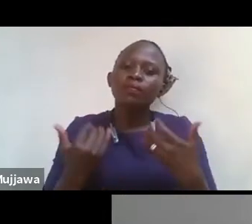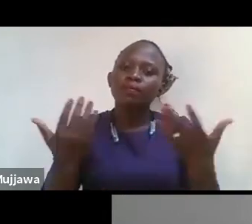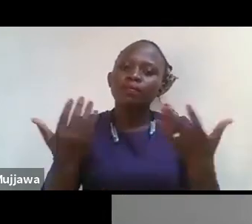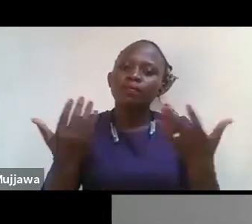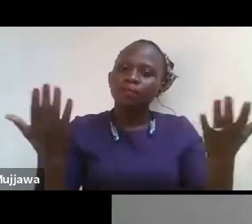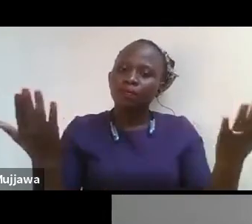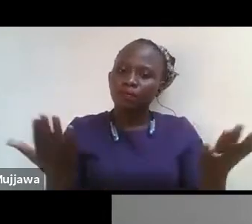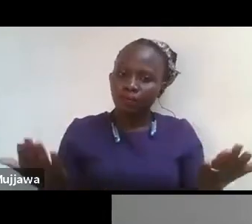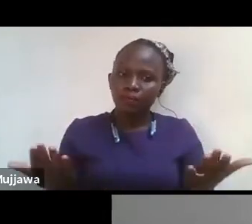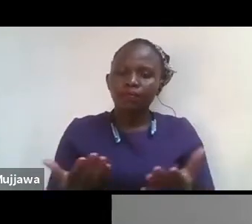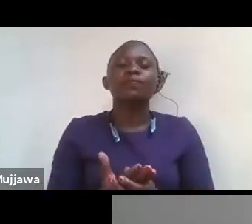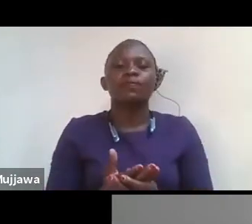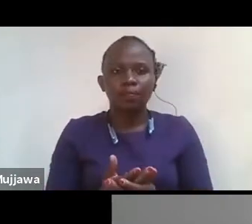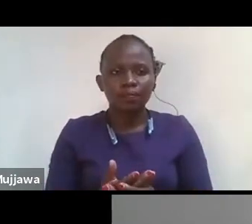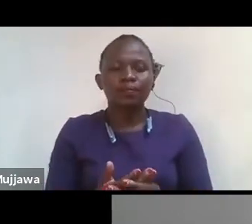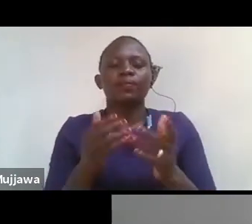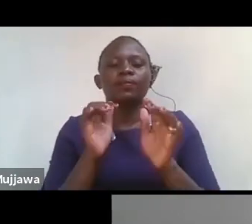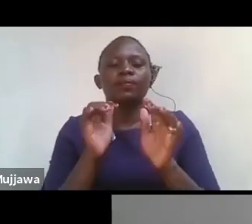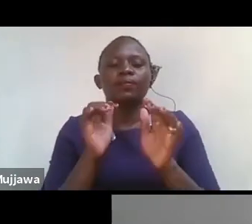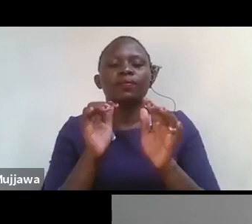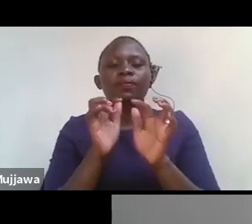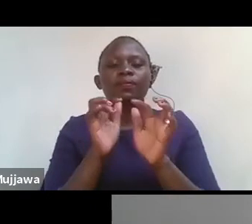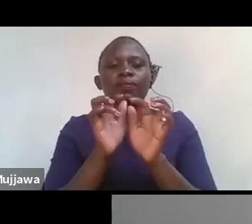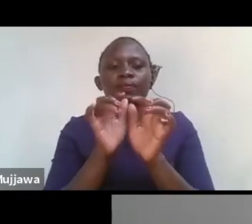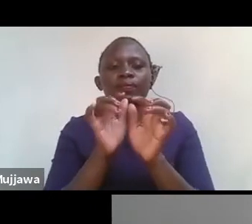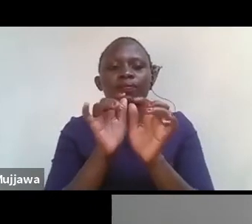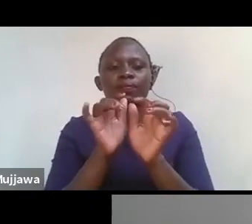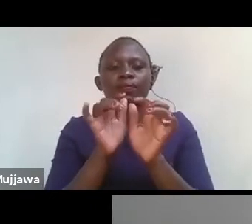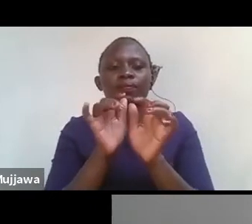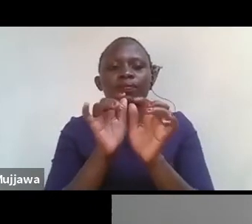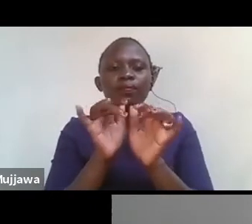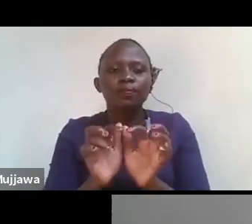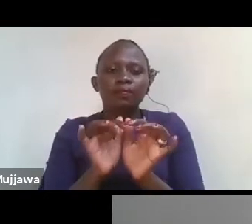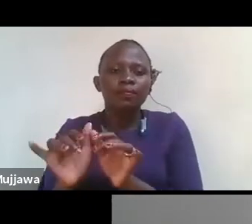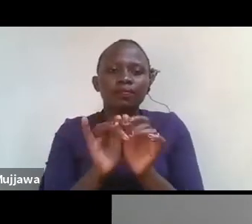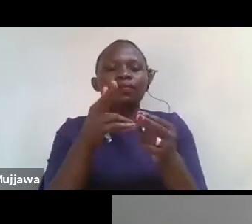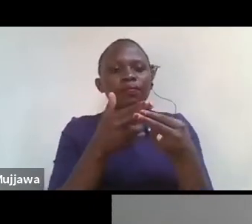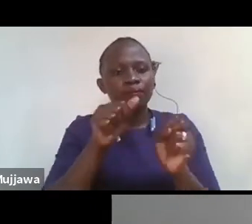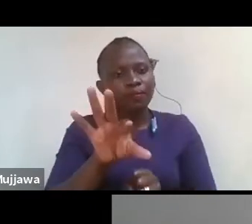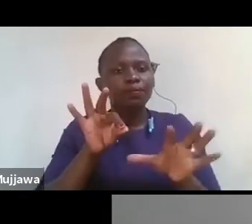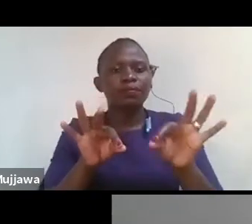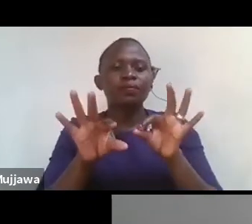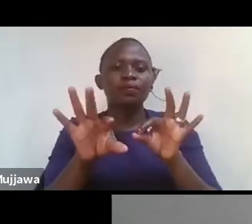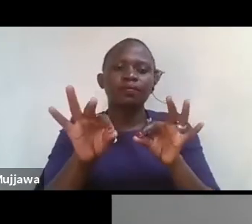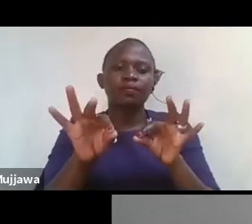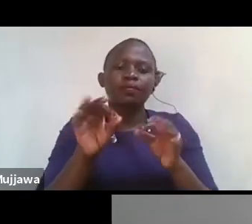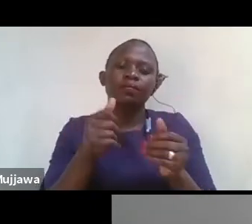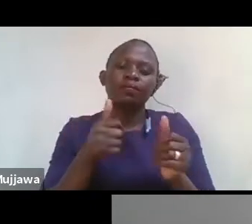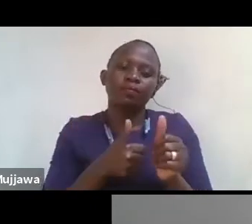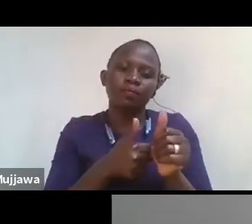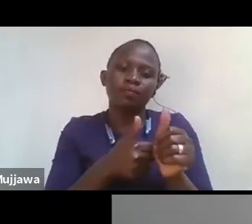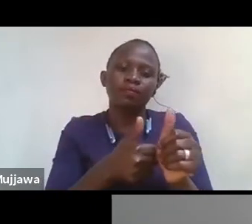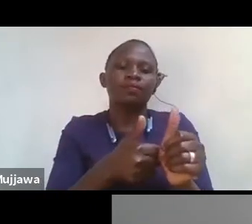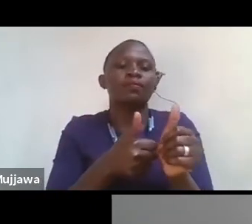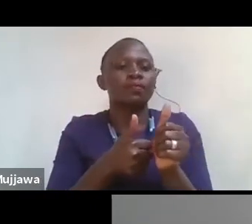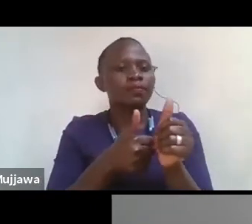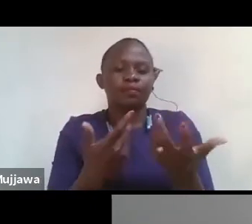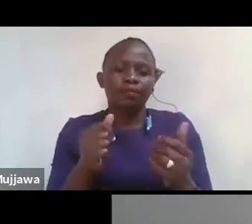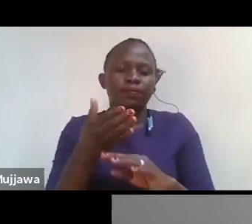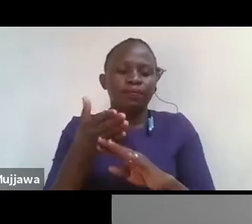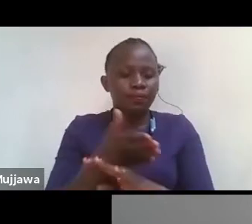in the chat so that we can pick up and follow up. We've been having, maybe for the benefit of panelists, we've